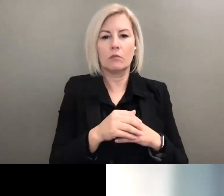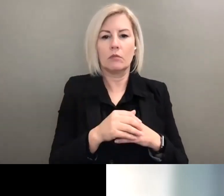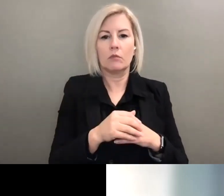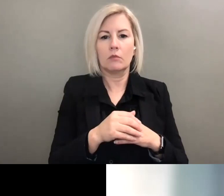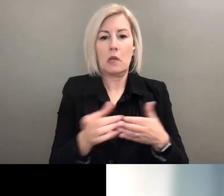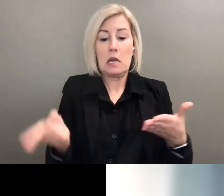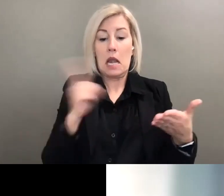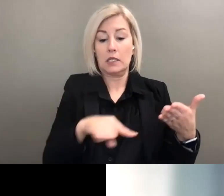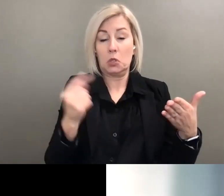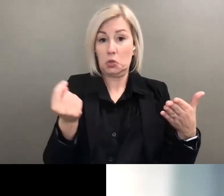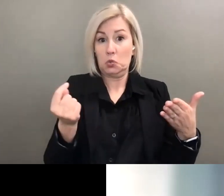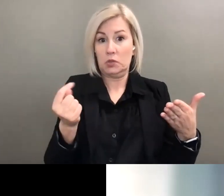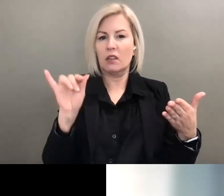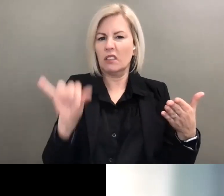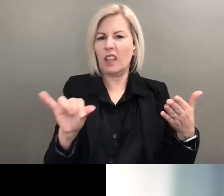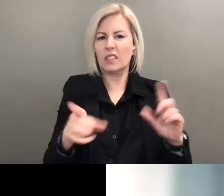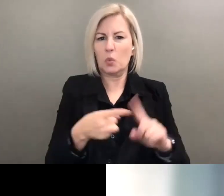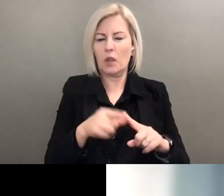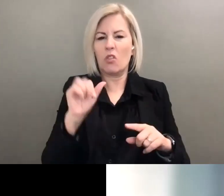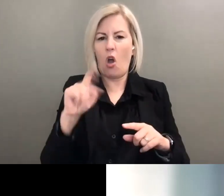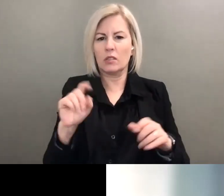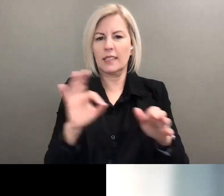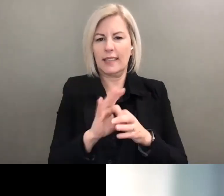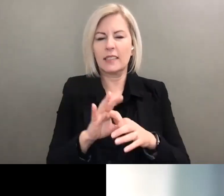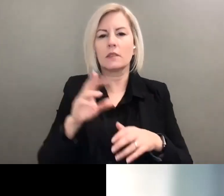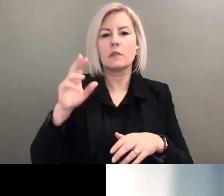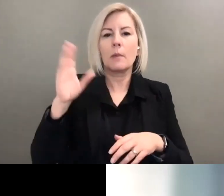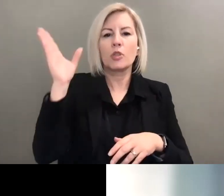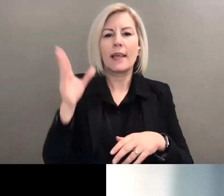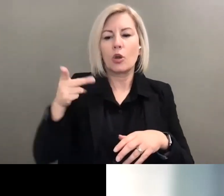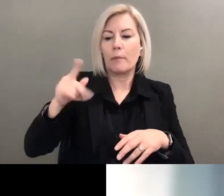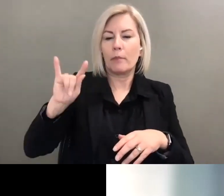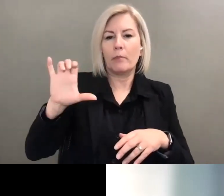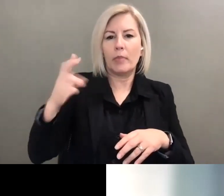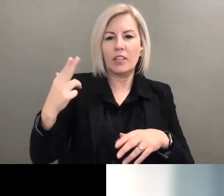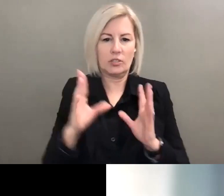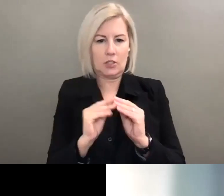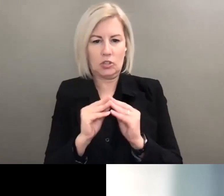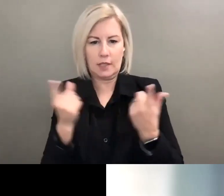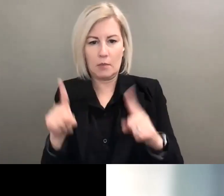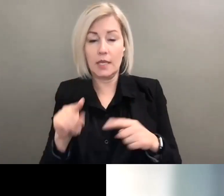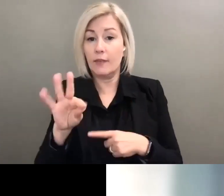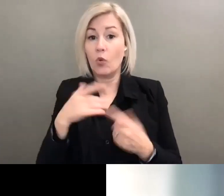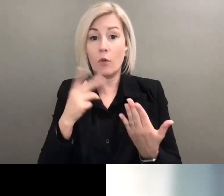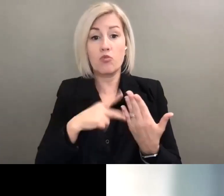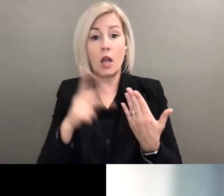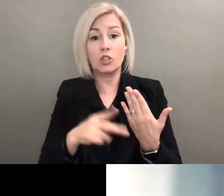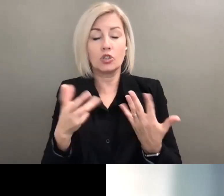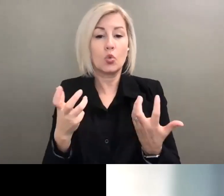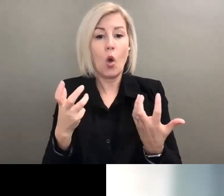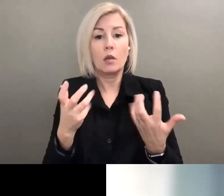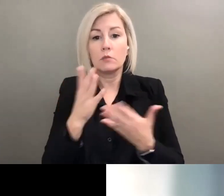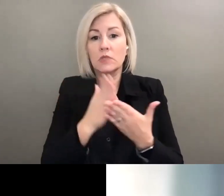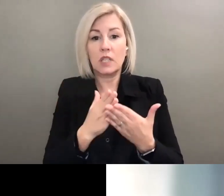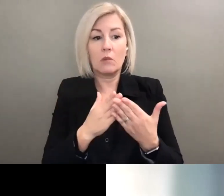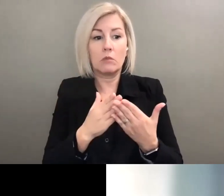on Tuesday, is when the ArtsCONNECT presenter pitch sessions are happening. If you have a project that you want to get,